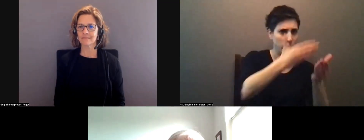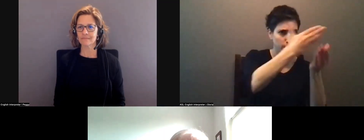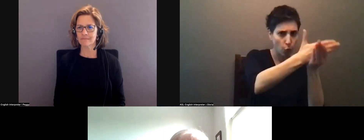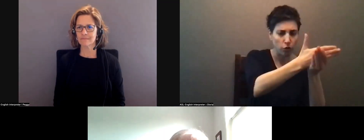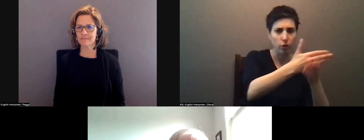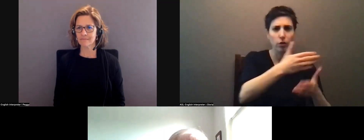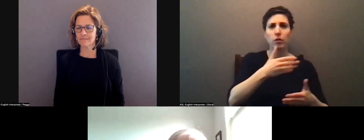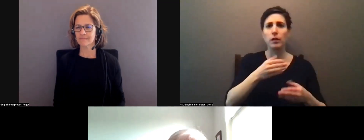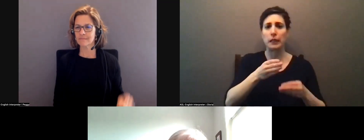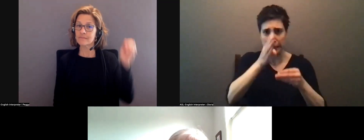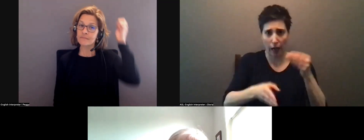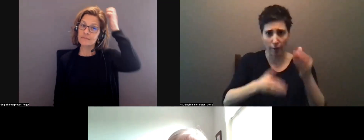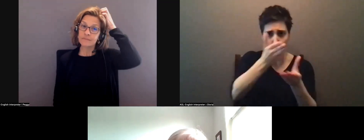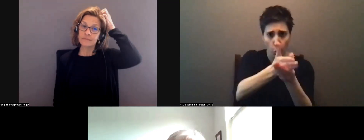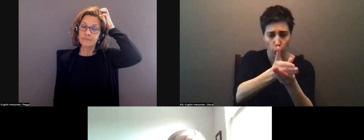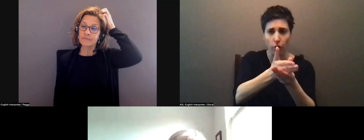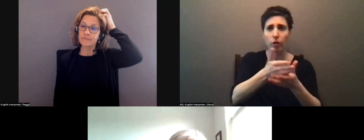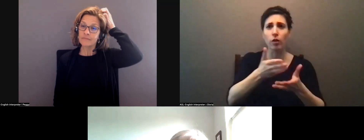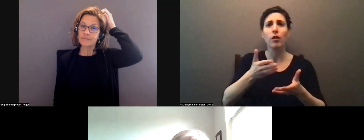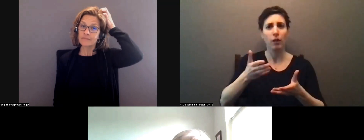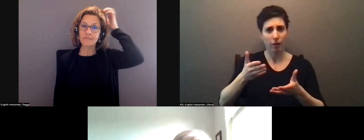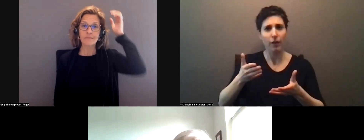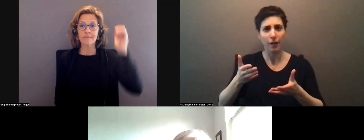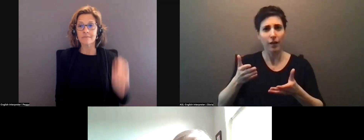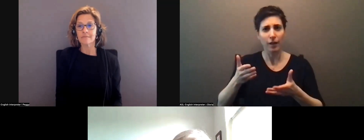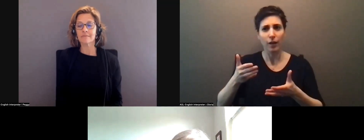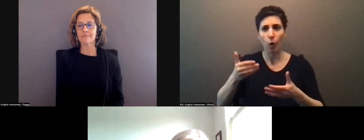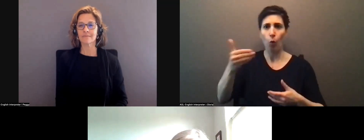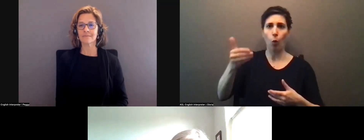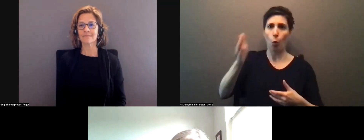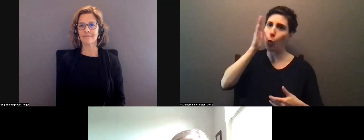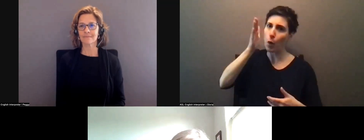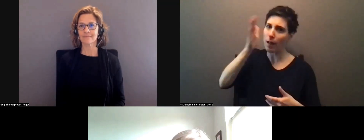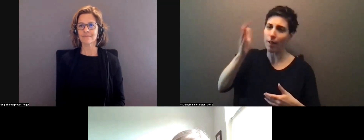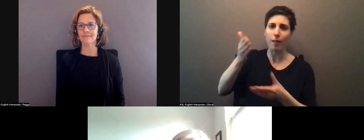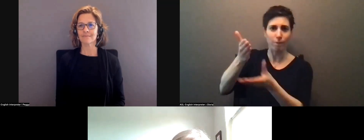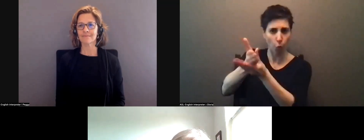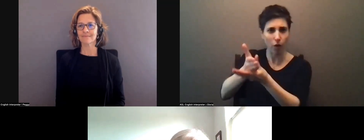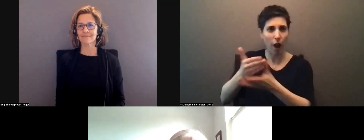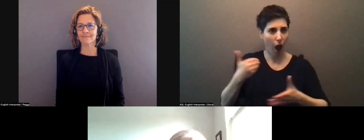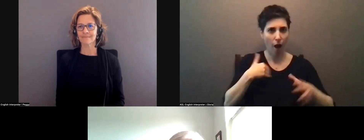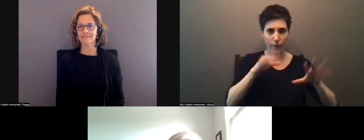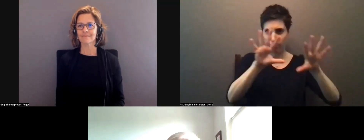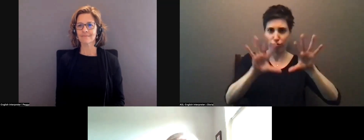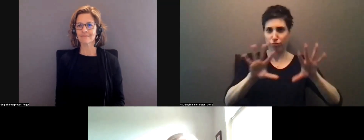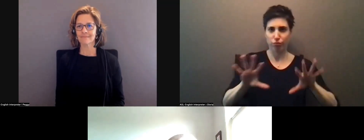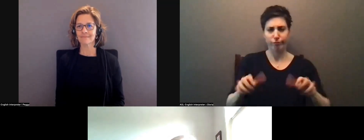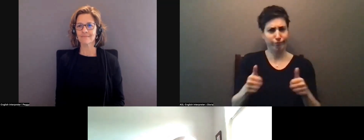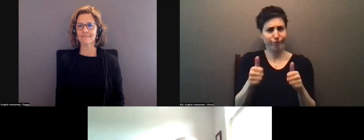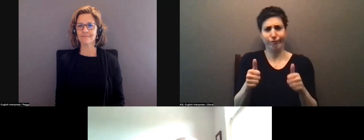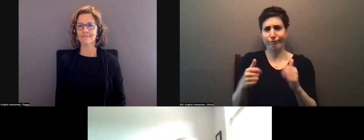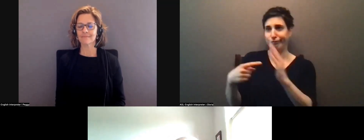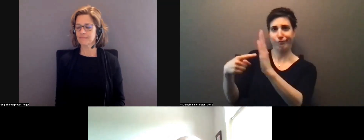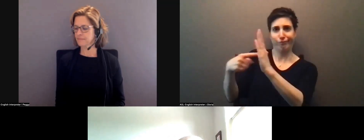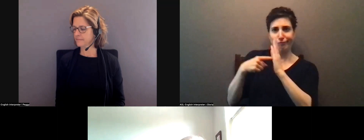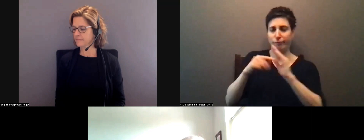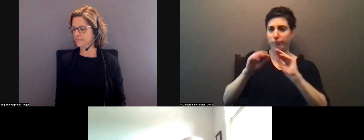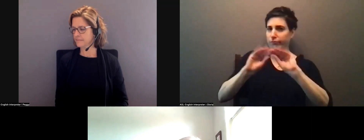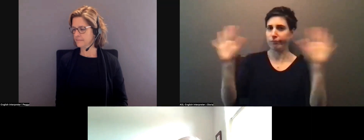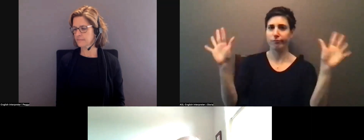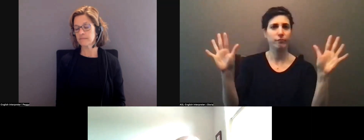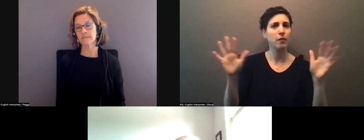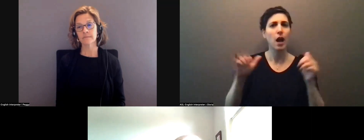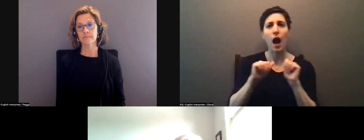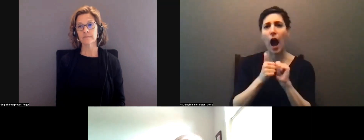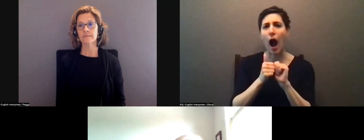things. So very, very nice to see that. Thank you so much for sharing that with us, Anita, and how you overcame those challenges in